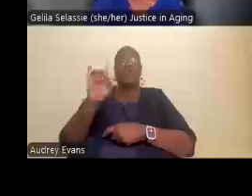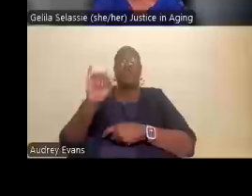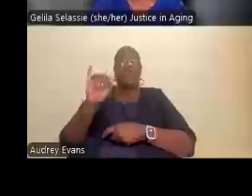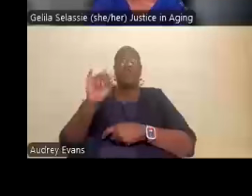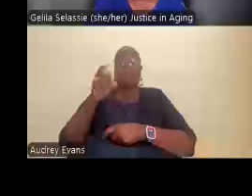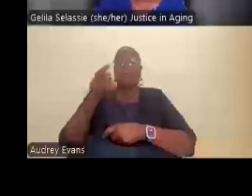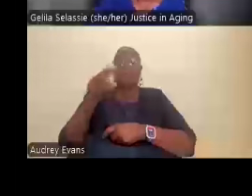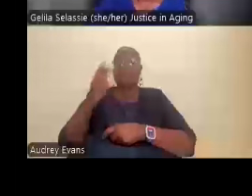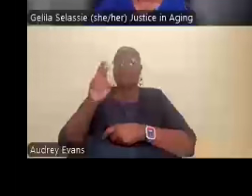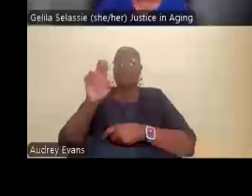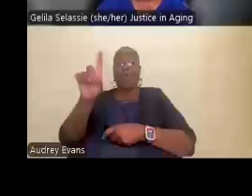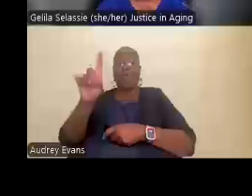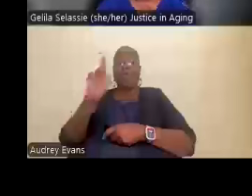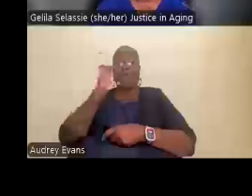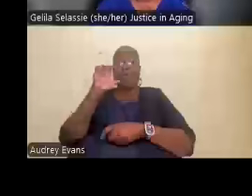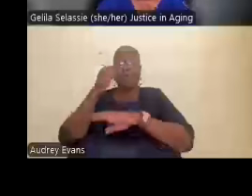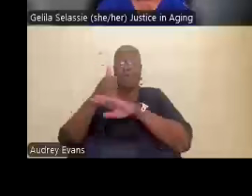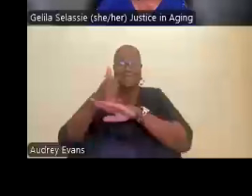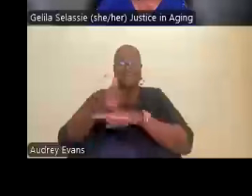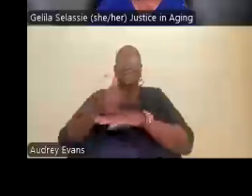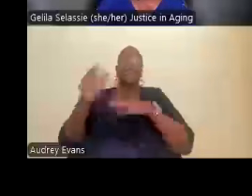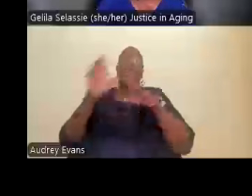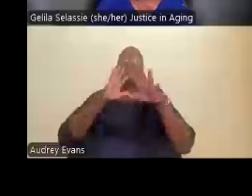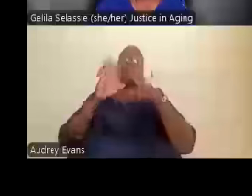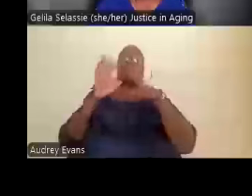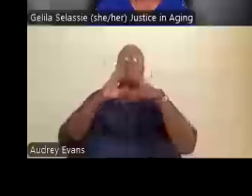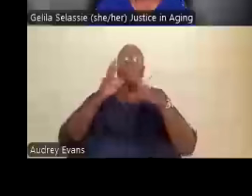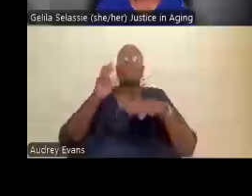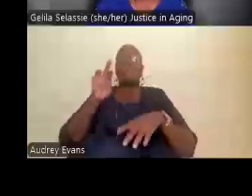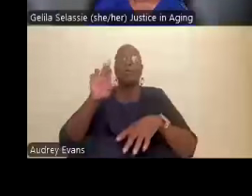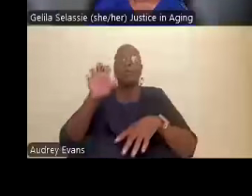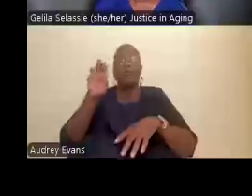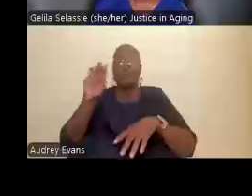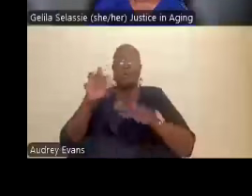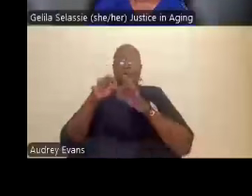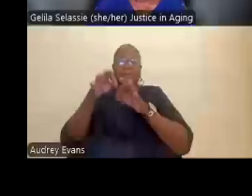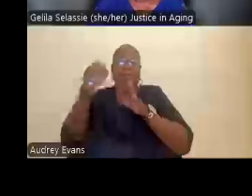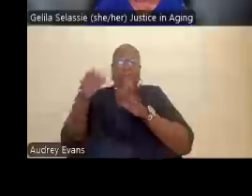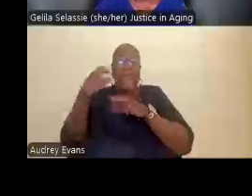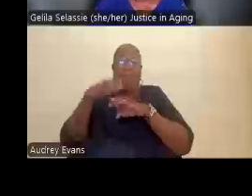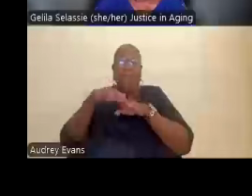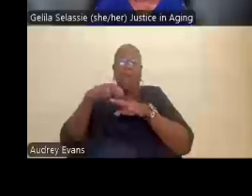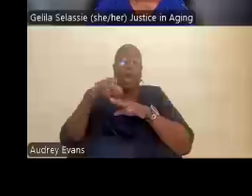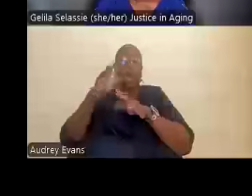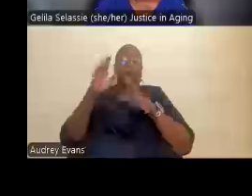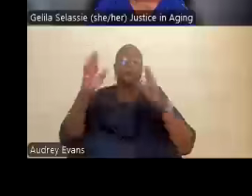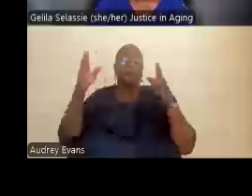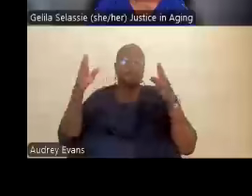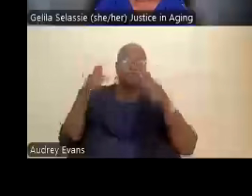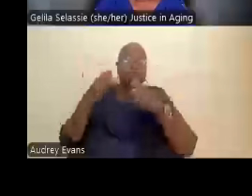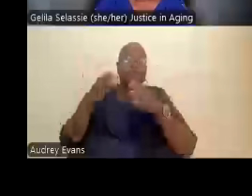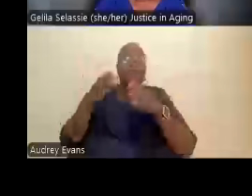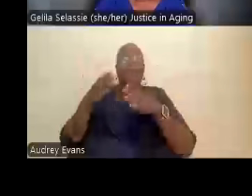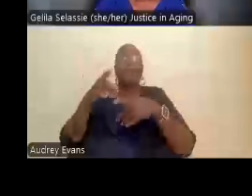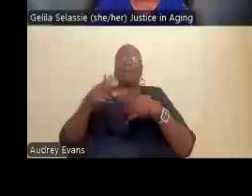place. We've already covered the moratorium or delay on certain Medicaid streamlining